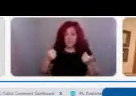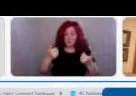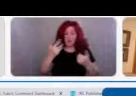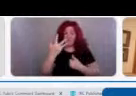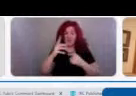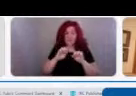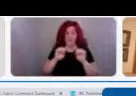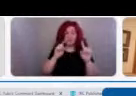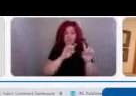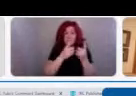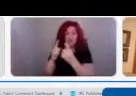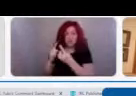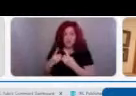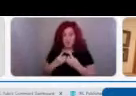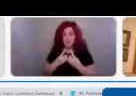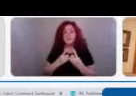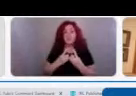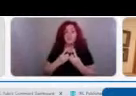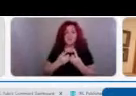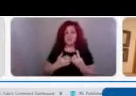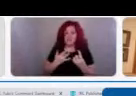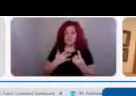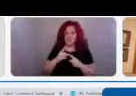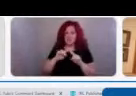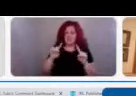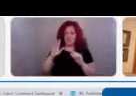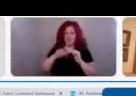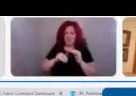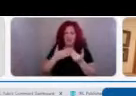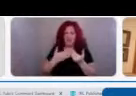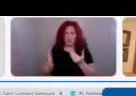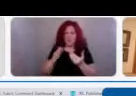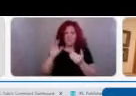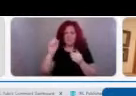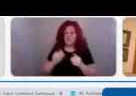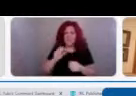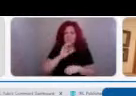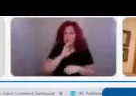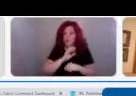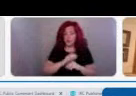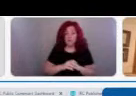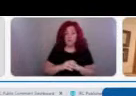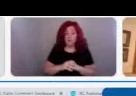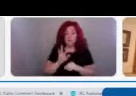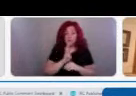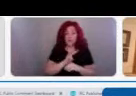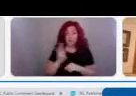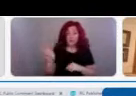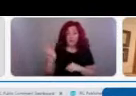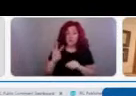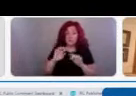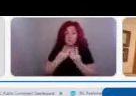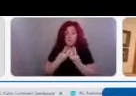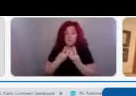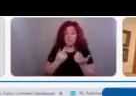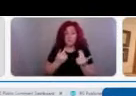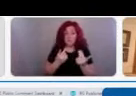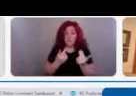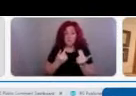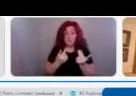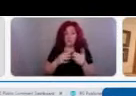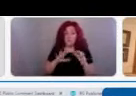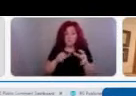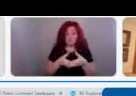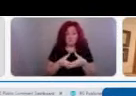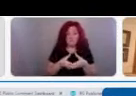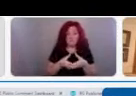this part and it has a very different feel to the rest of south chandler on the west side of district 13 there's this entirely self-contained